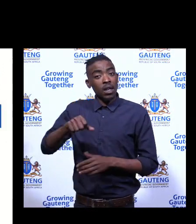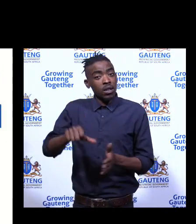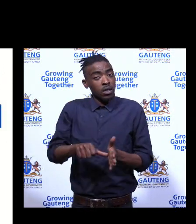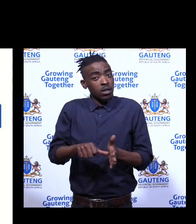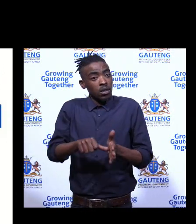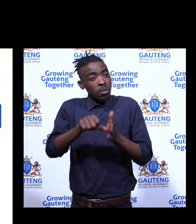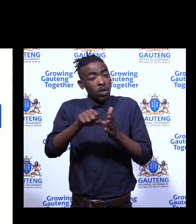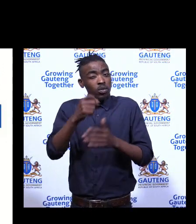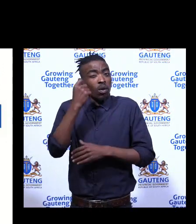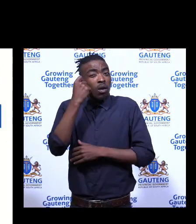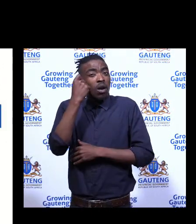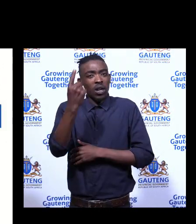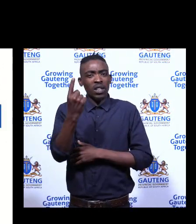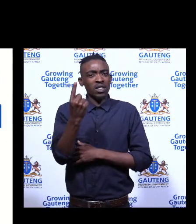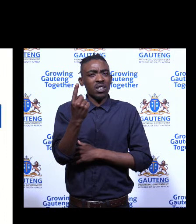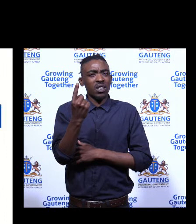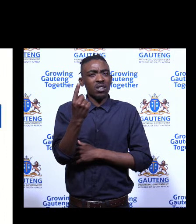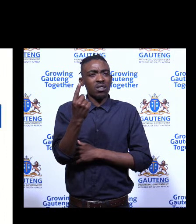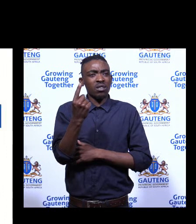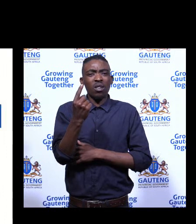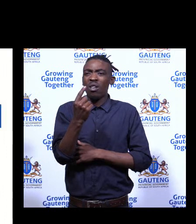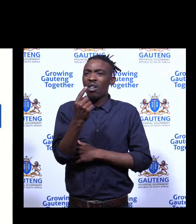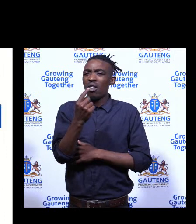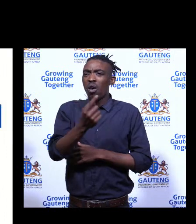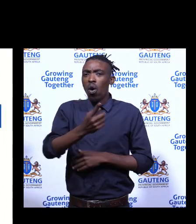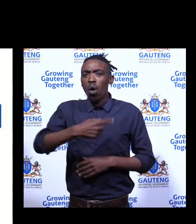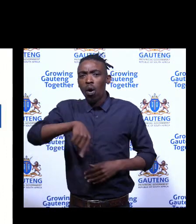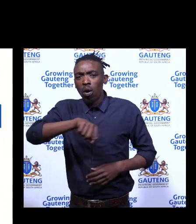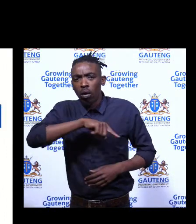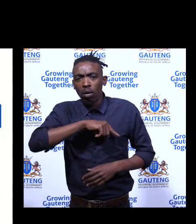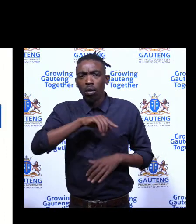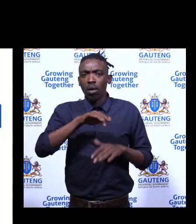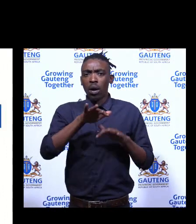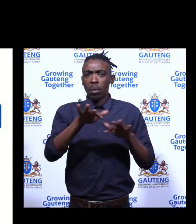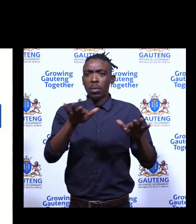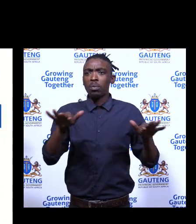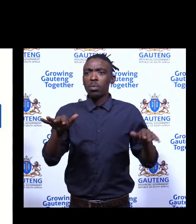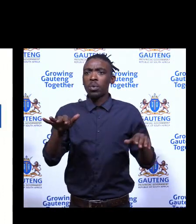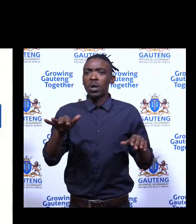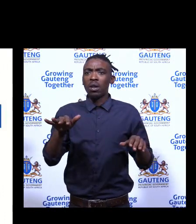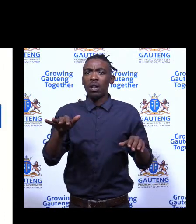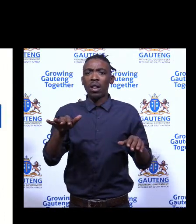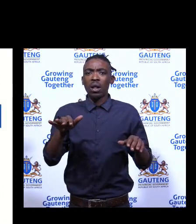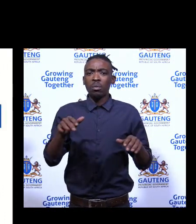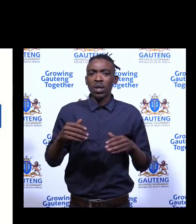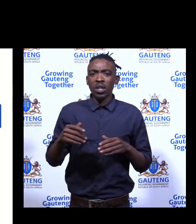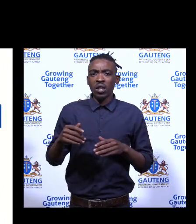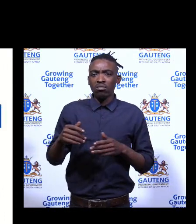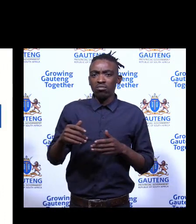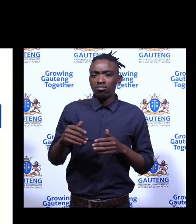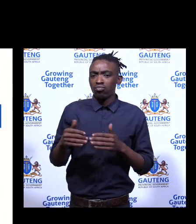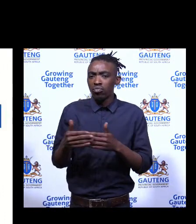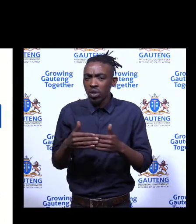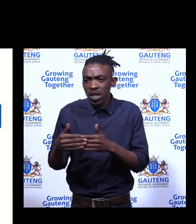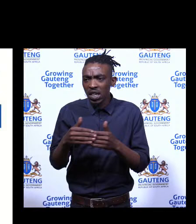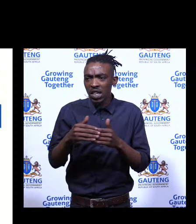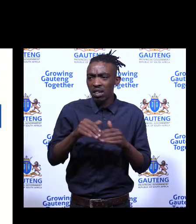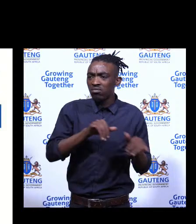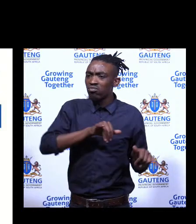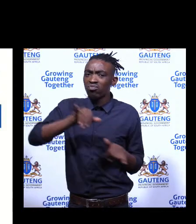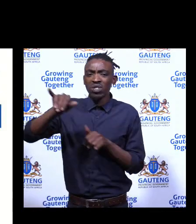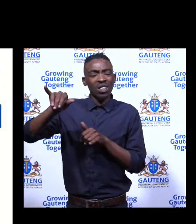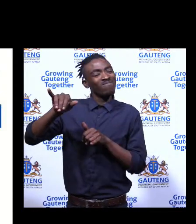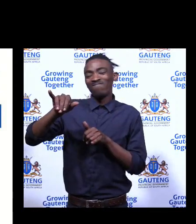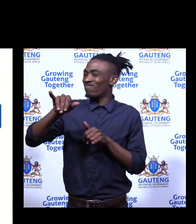that not everybody who is COVID positive will be presenting the same way. And there will be those who would